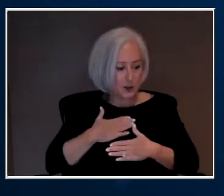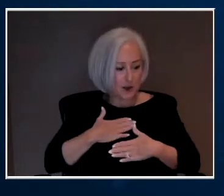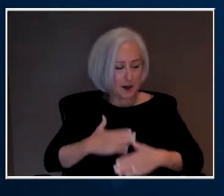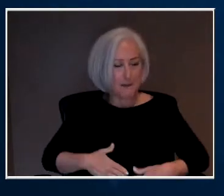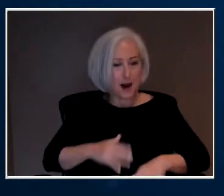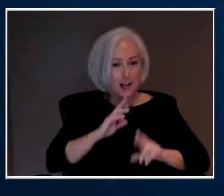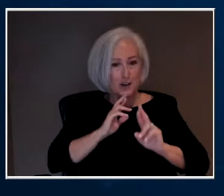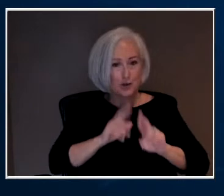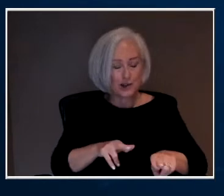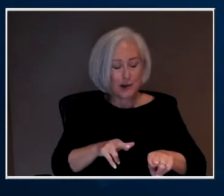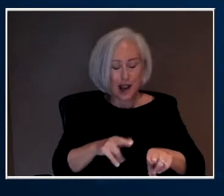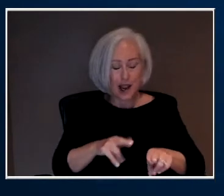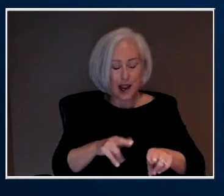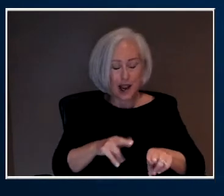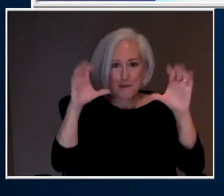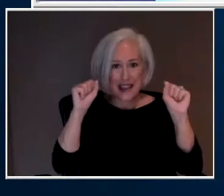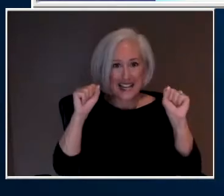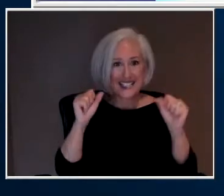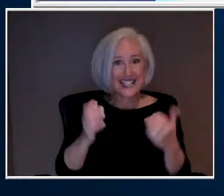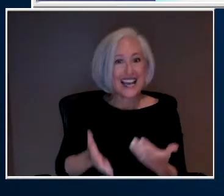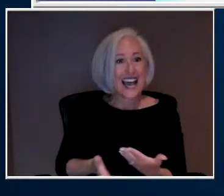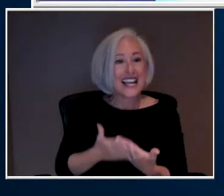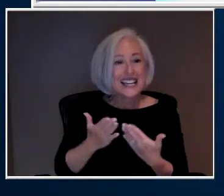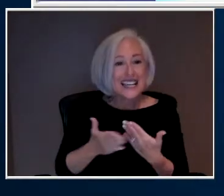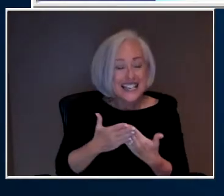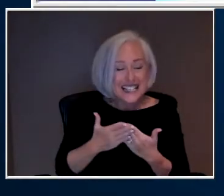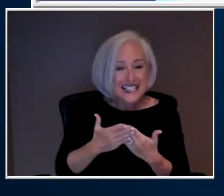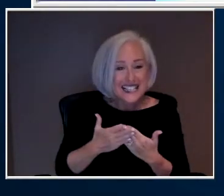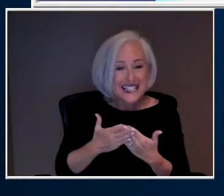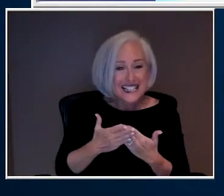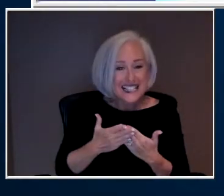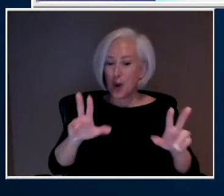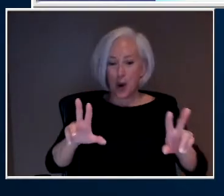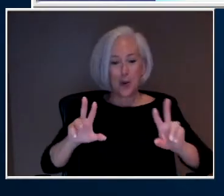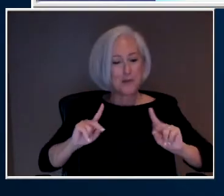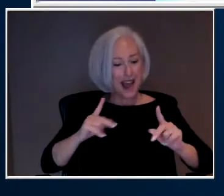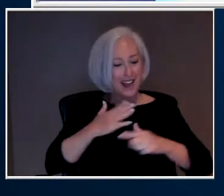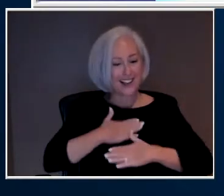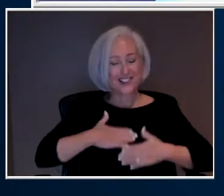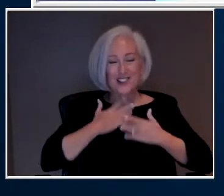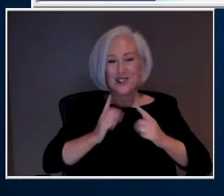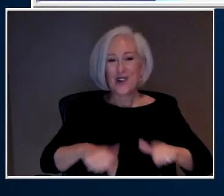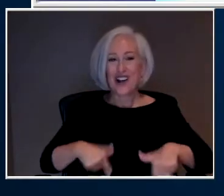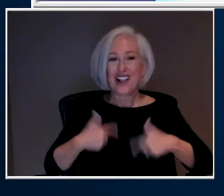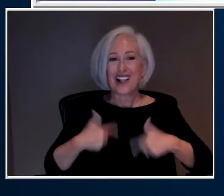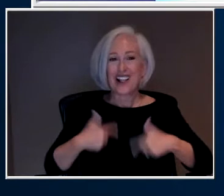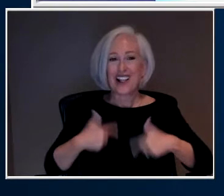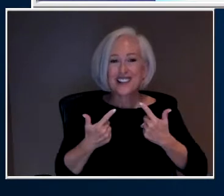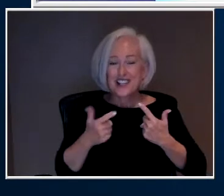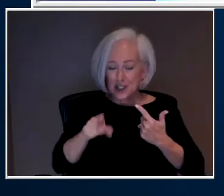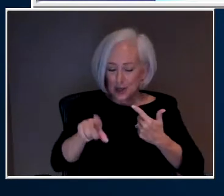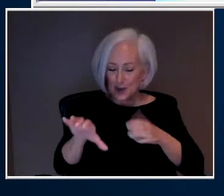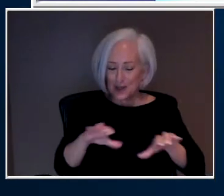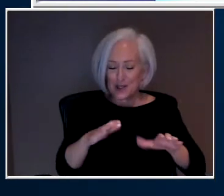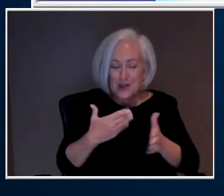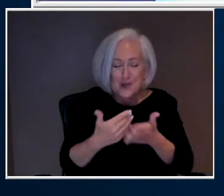That's easy. What I love hearing. You're back to life. You're back to doing whatever you wanted to do